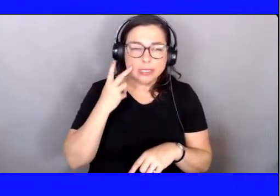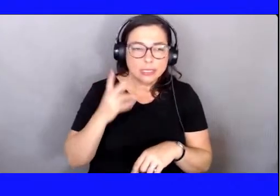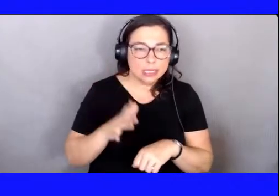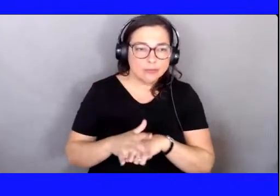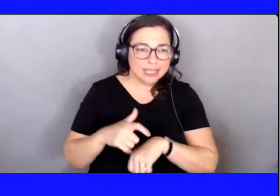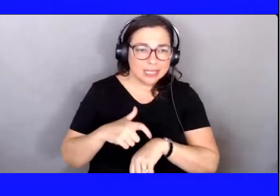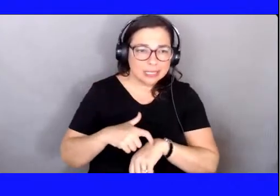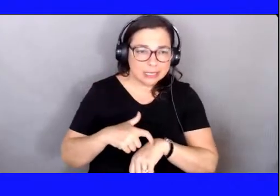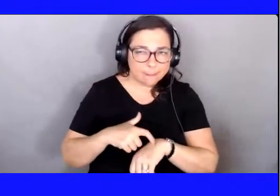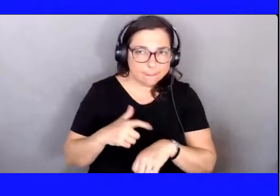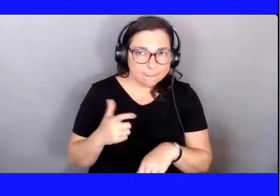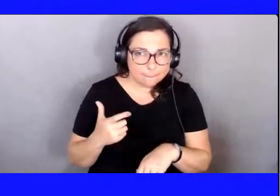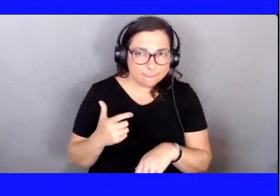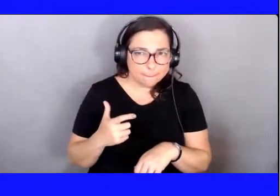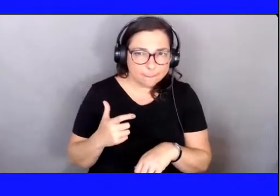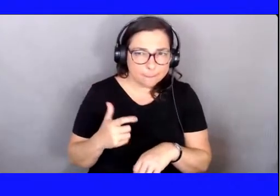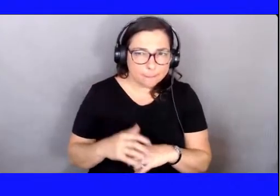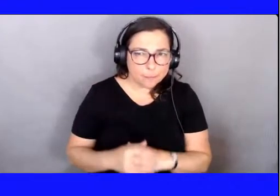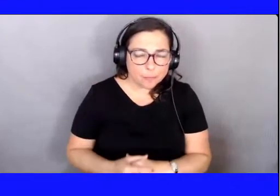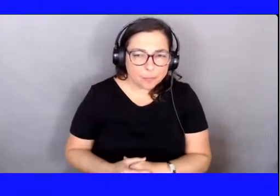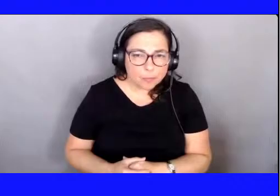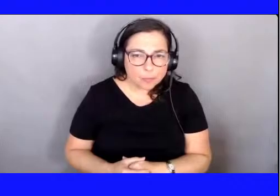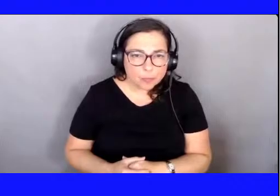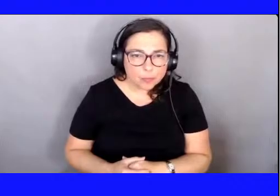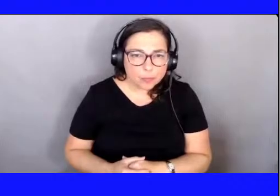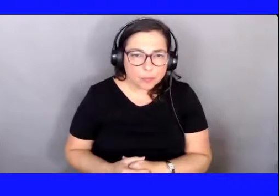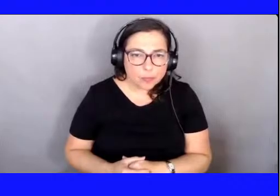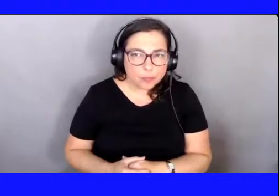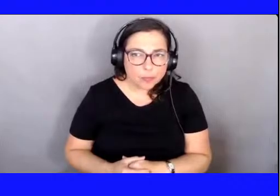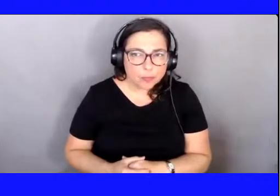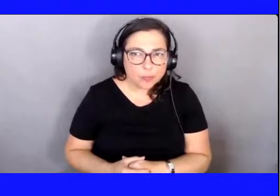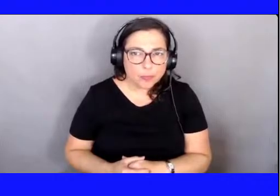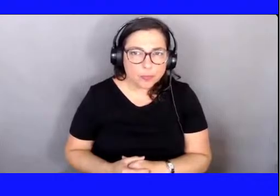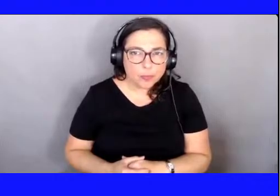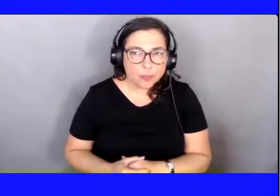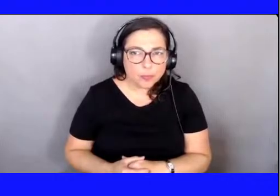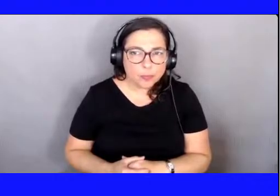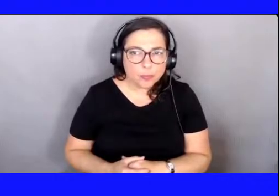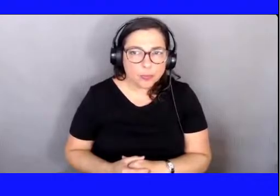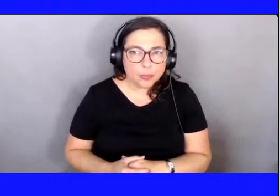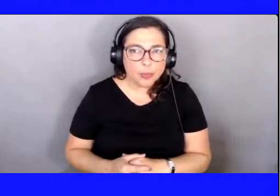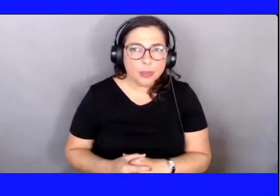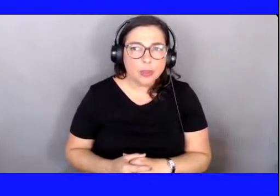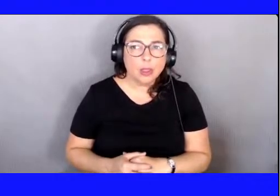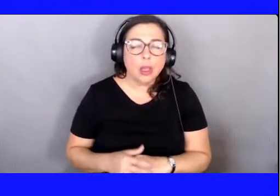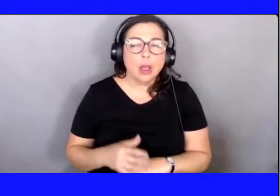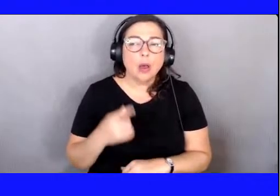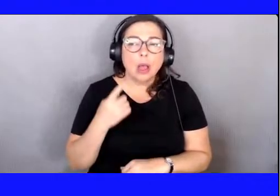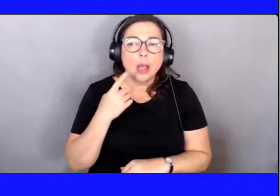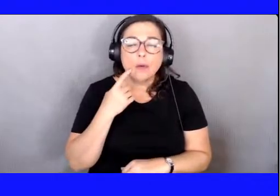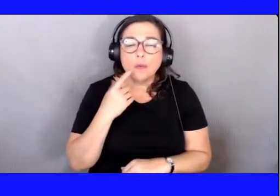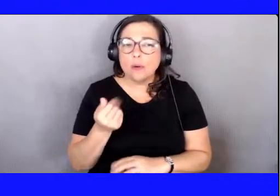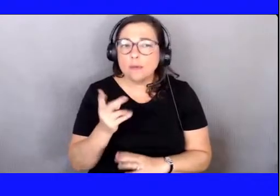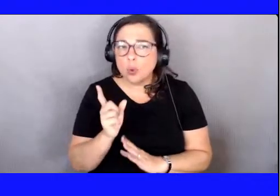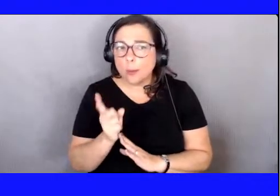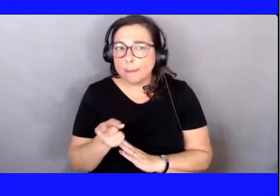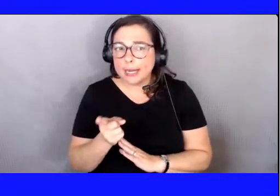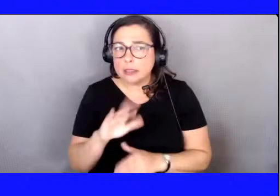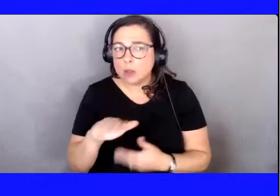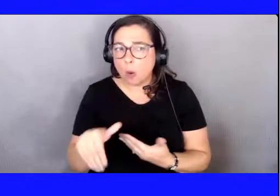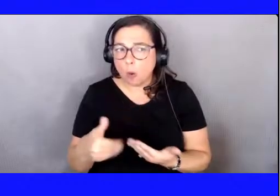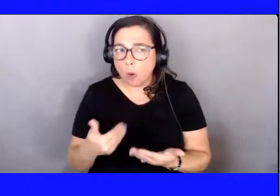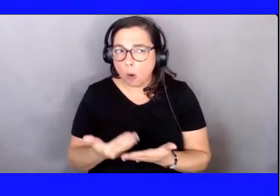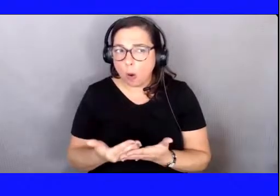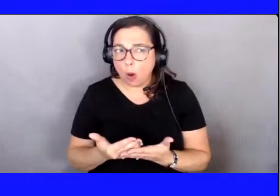expire. And we'll write our roughly to double 5 minutes. All of